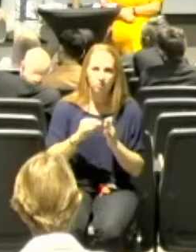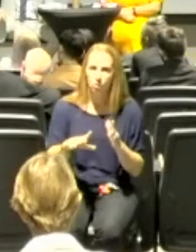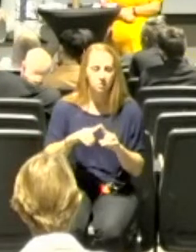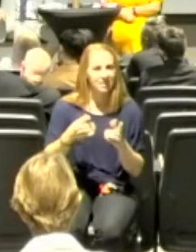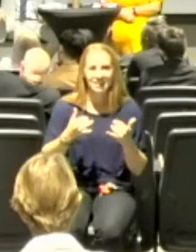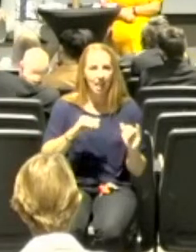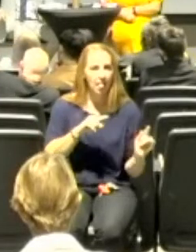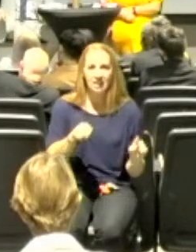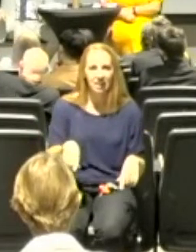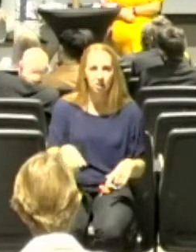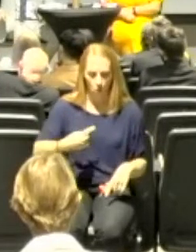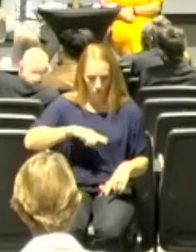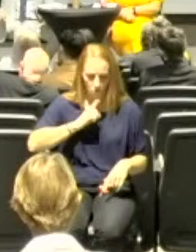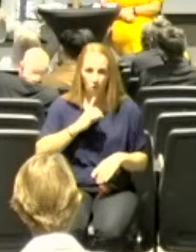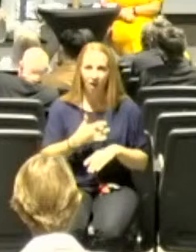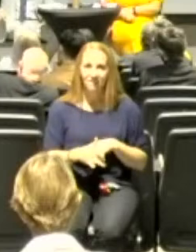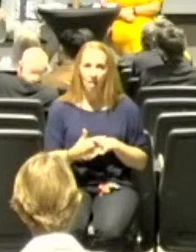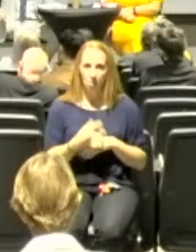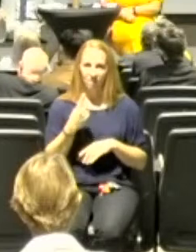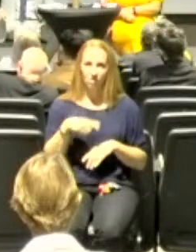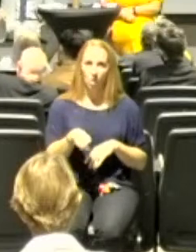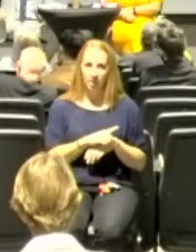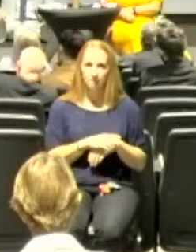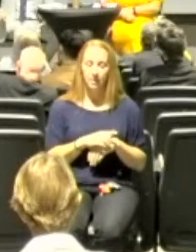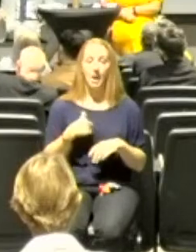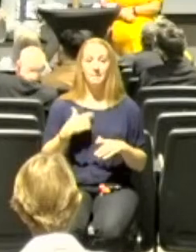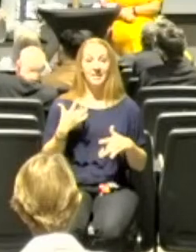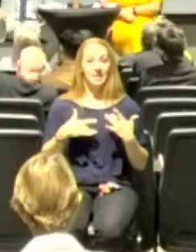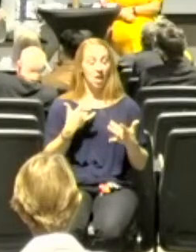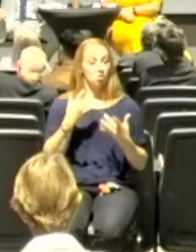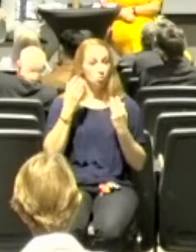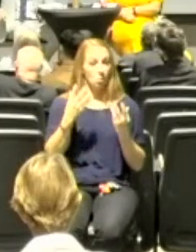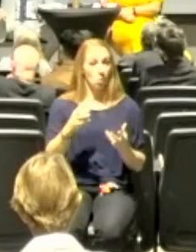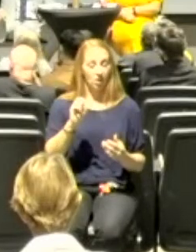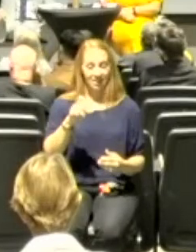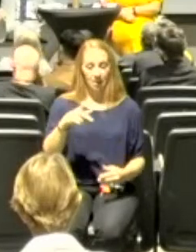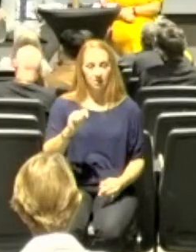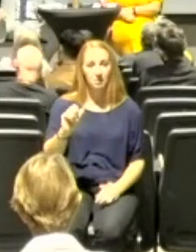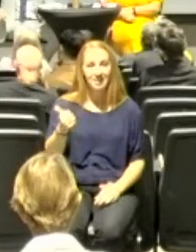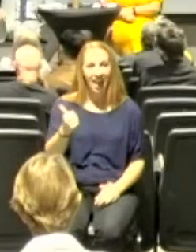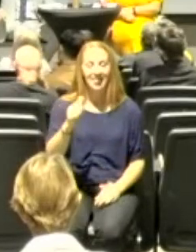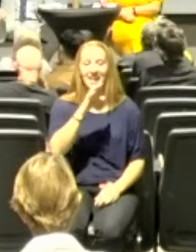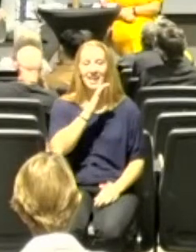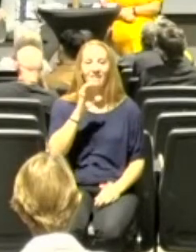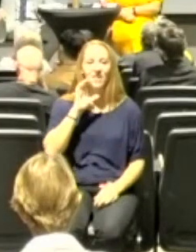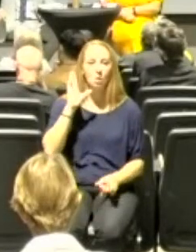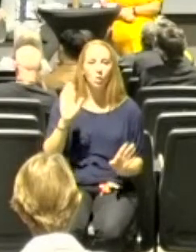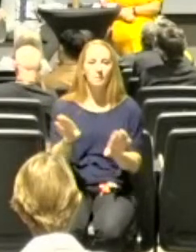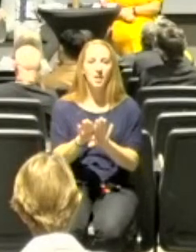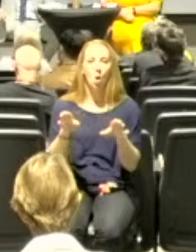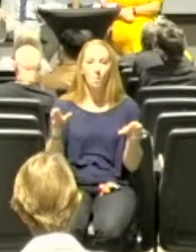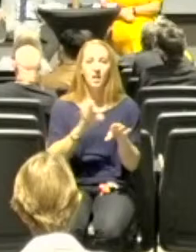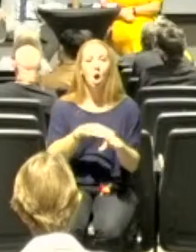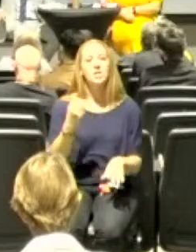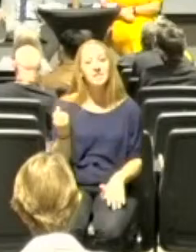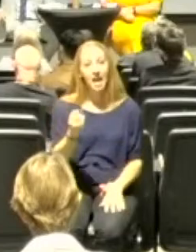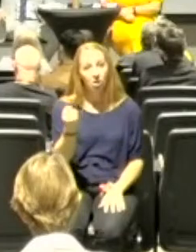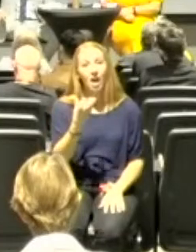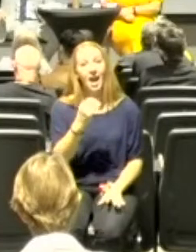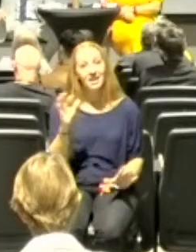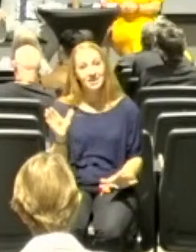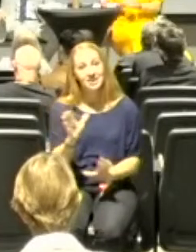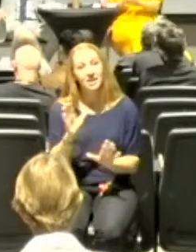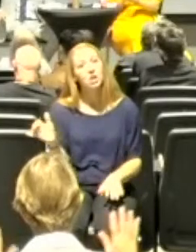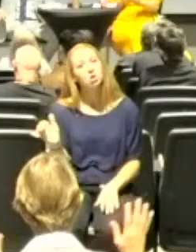were available for them. I'm excited to report September 10th. The cafe will be open as well on Saturdays and Sundays for